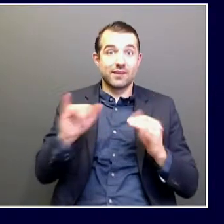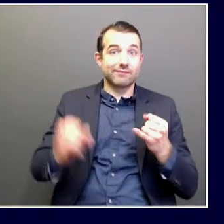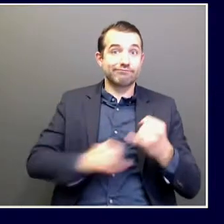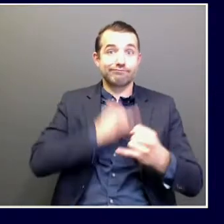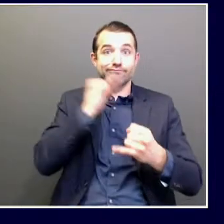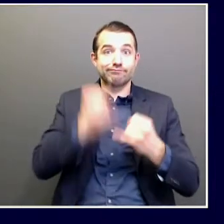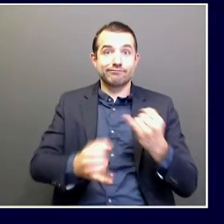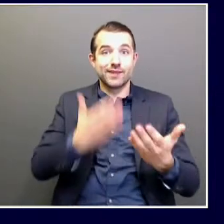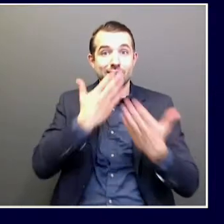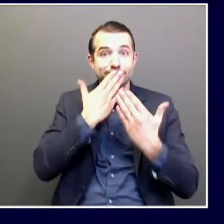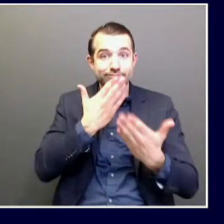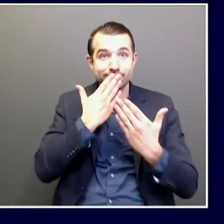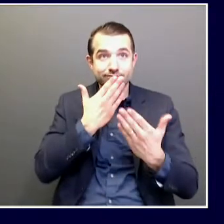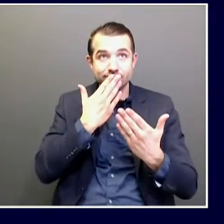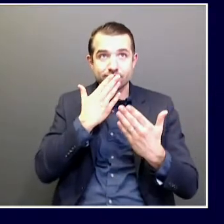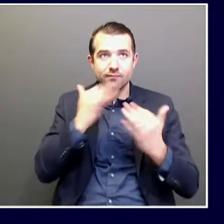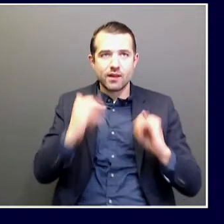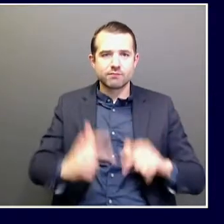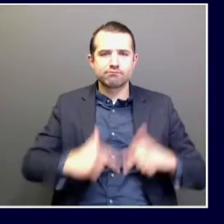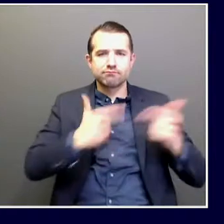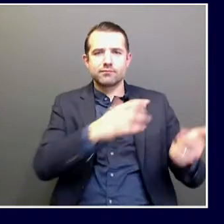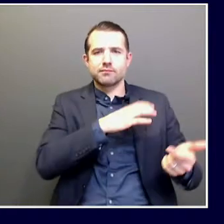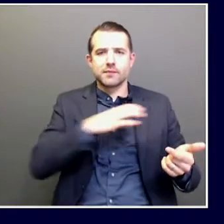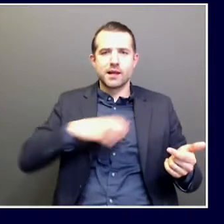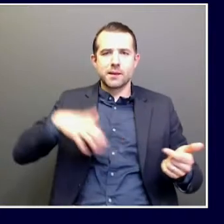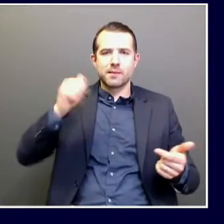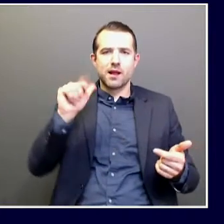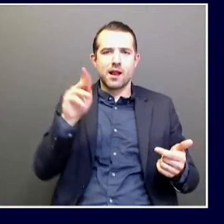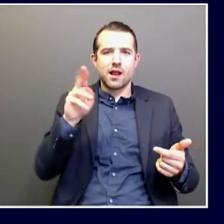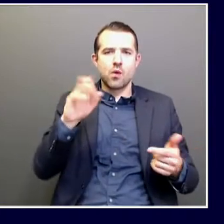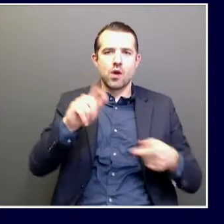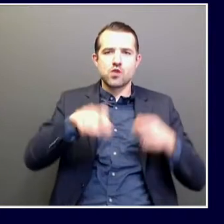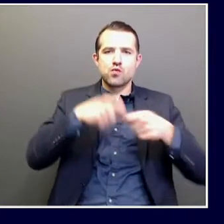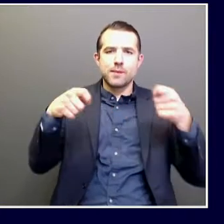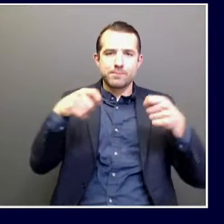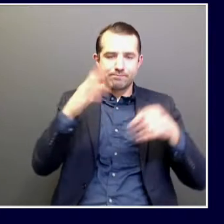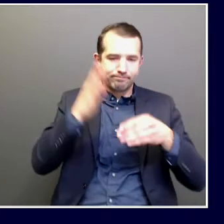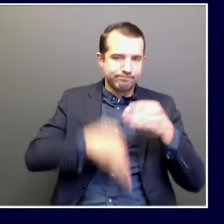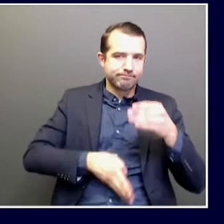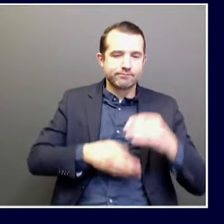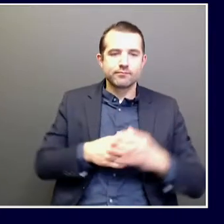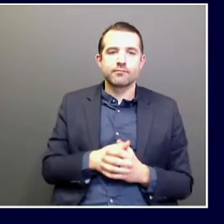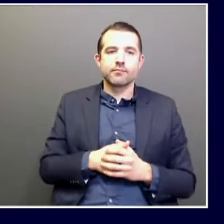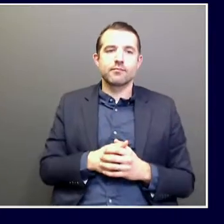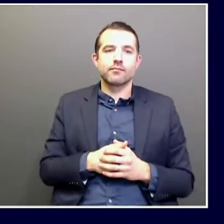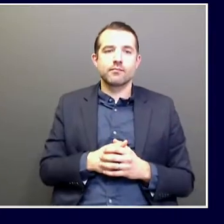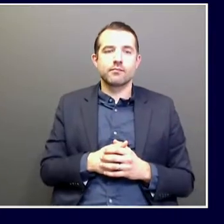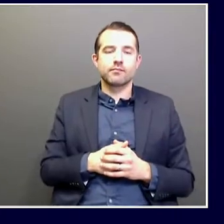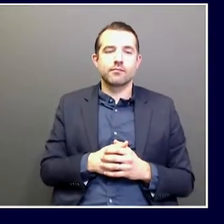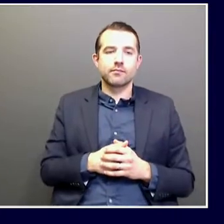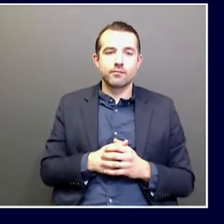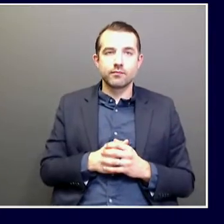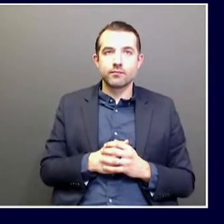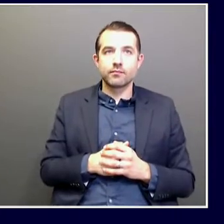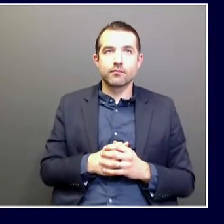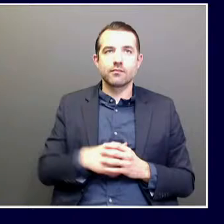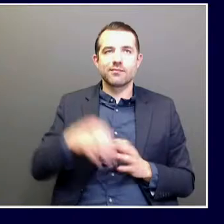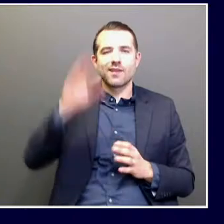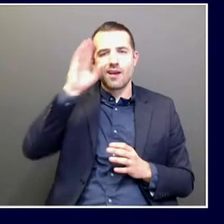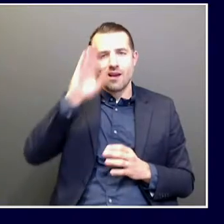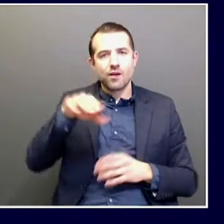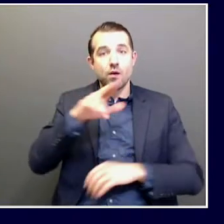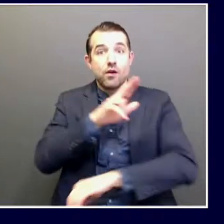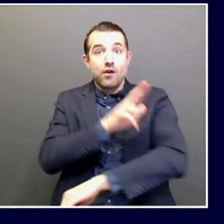for any closing thoughts. Great. I would just say when we talk about the strain in our hospitals and our health systems,